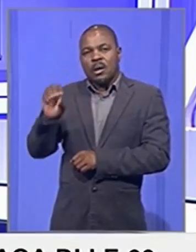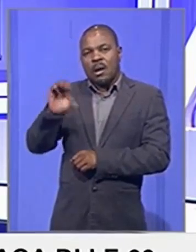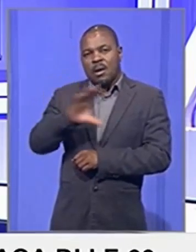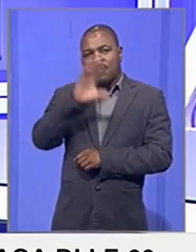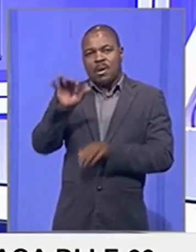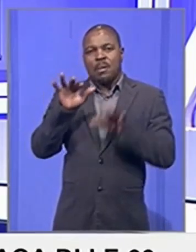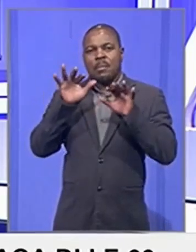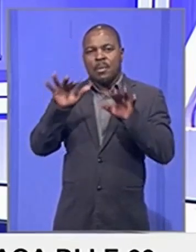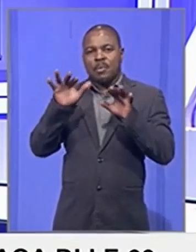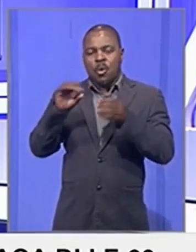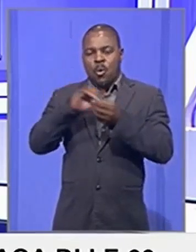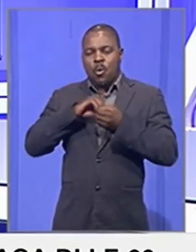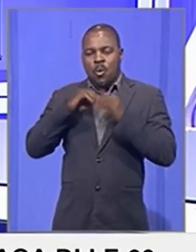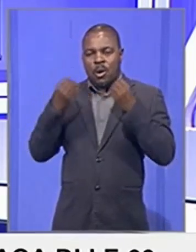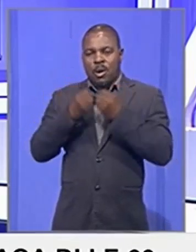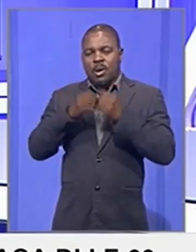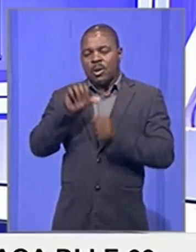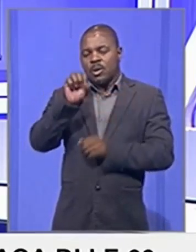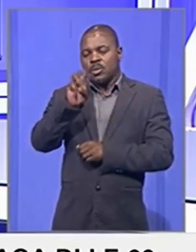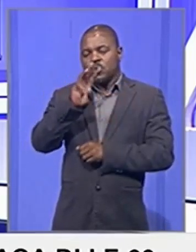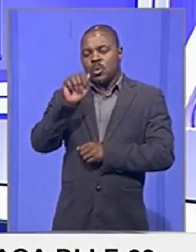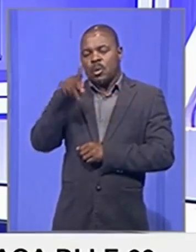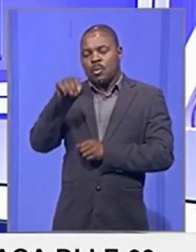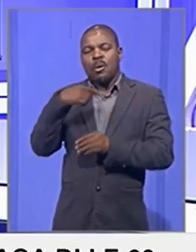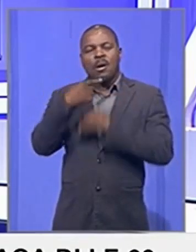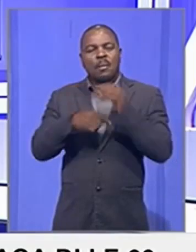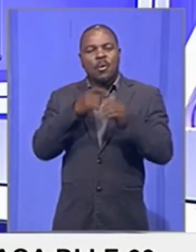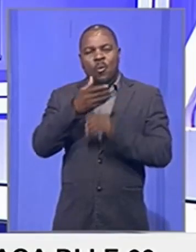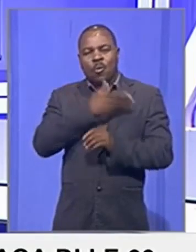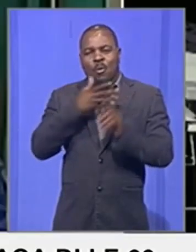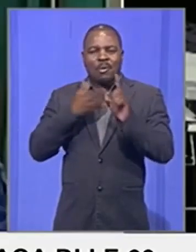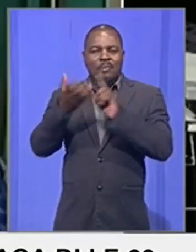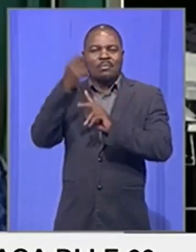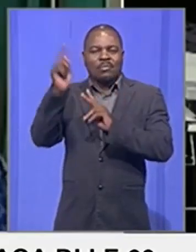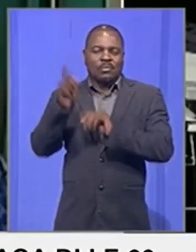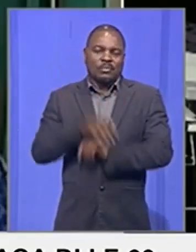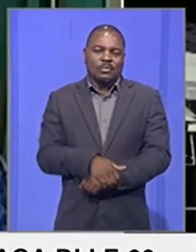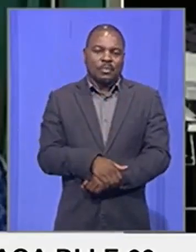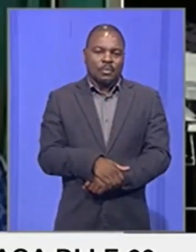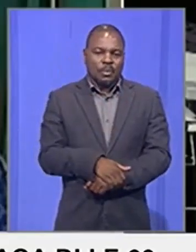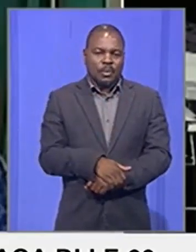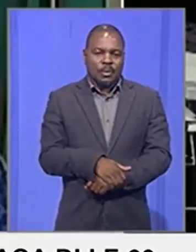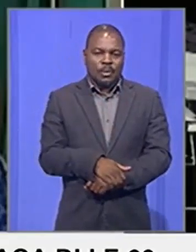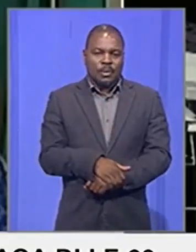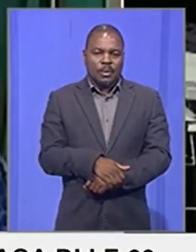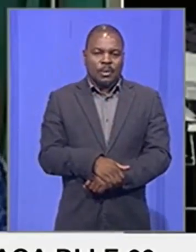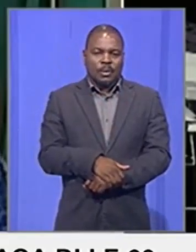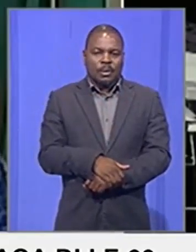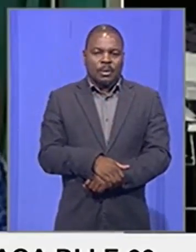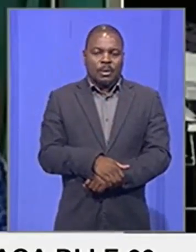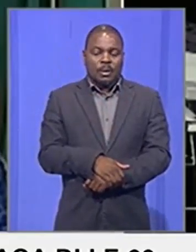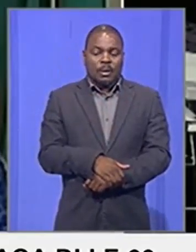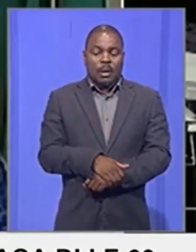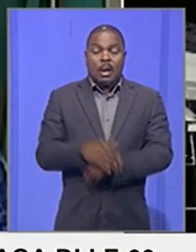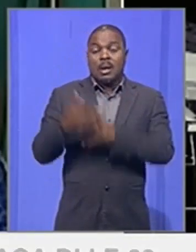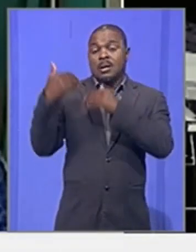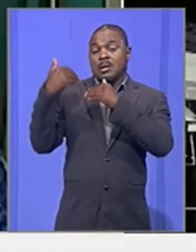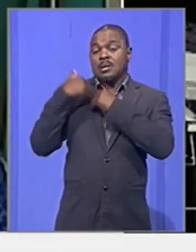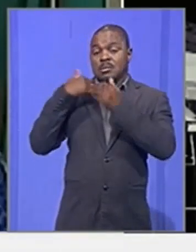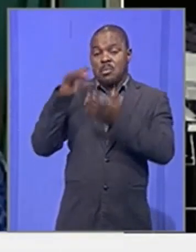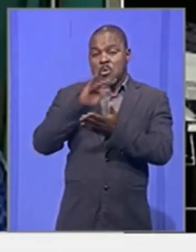African Unity e ga jaana e itsegeng ka African Union. Morulaganyi wa dikgang tsa boditšhaba mo SABC